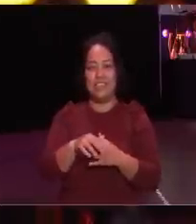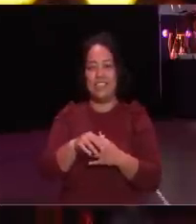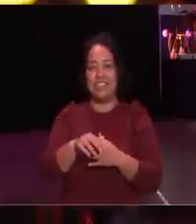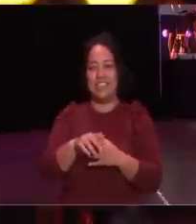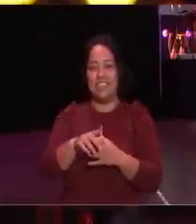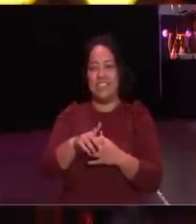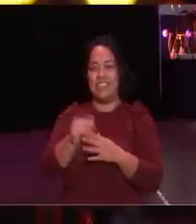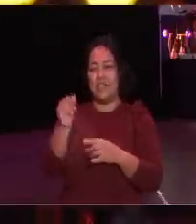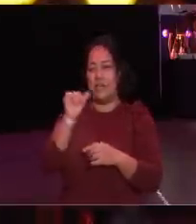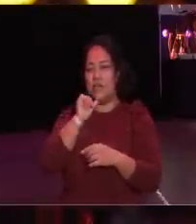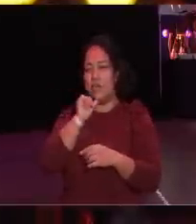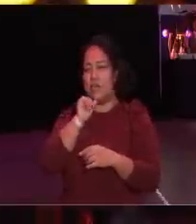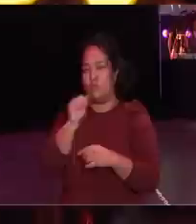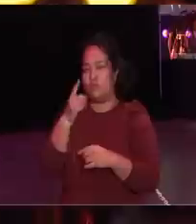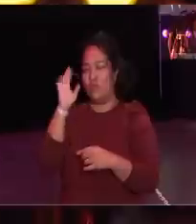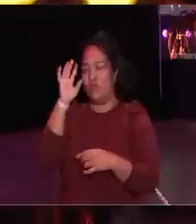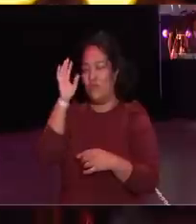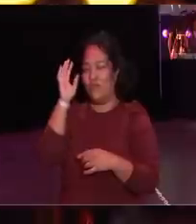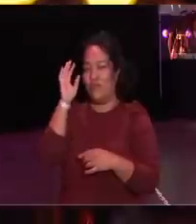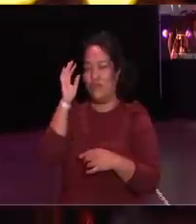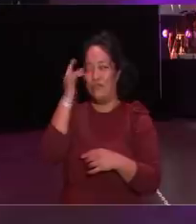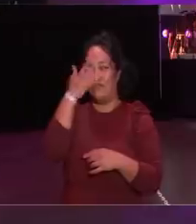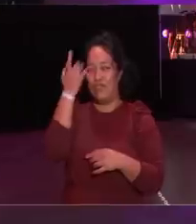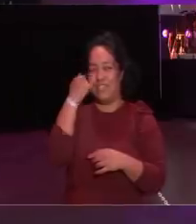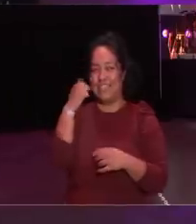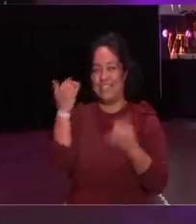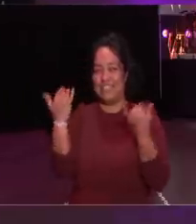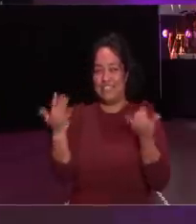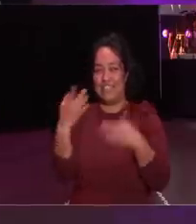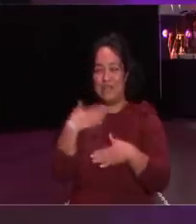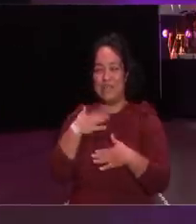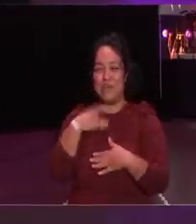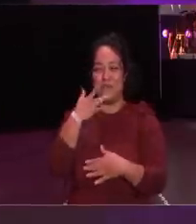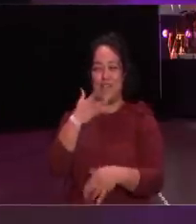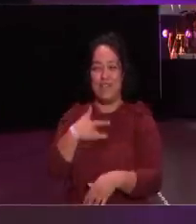that today is my birthday. Digo, no te olvides, Pastor, que hoy es mi cumpleaños.